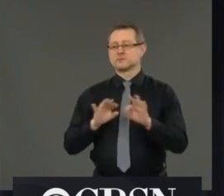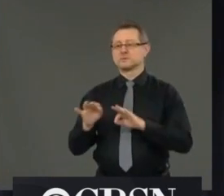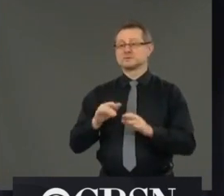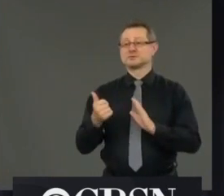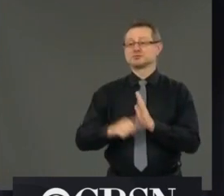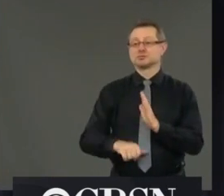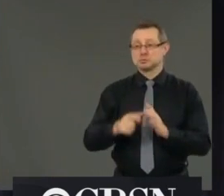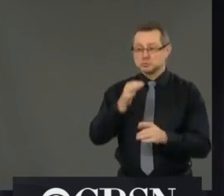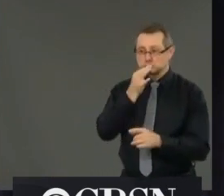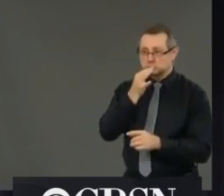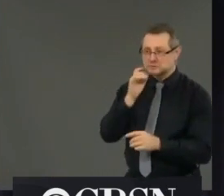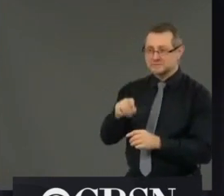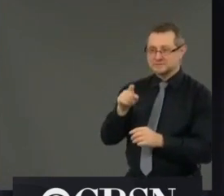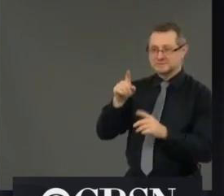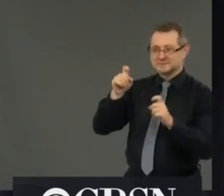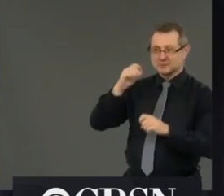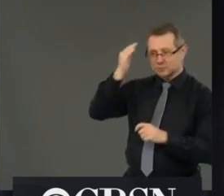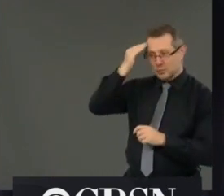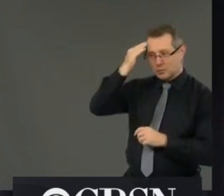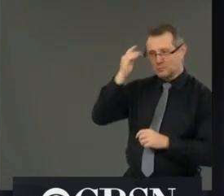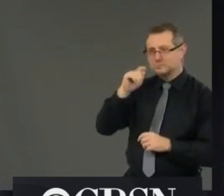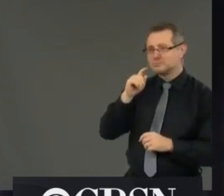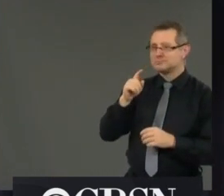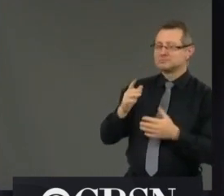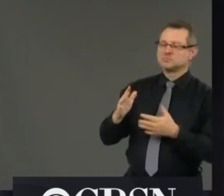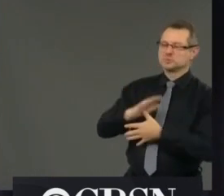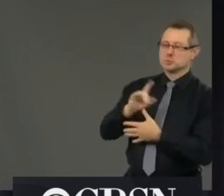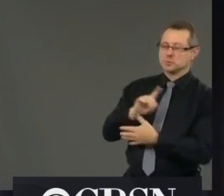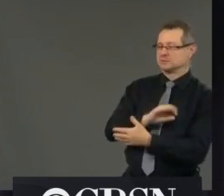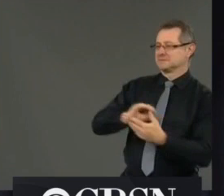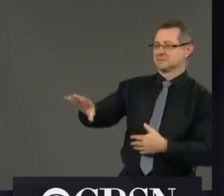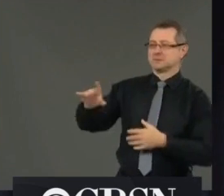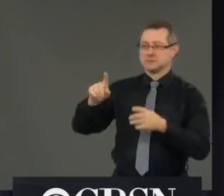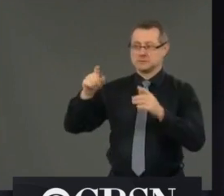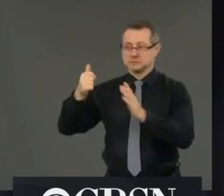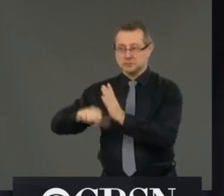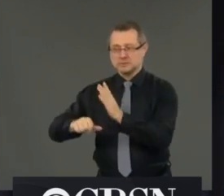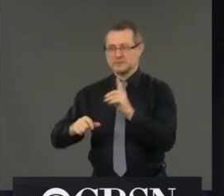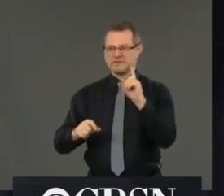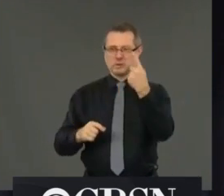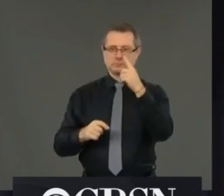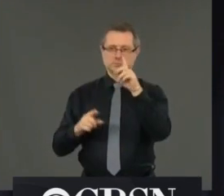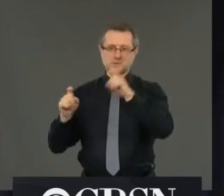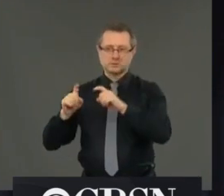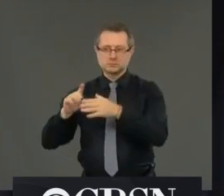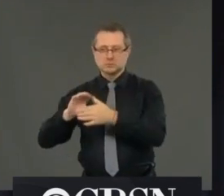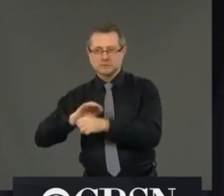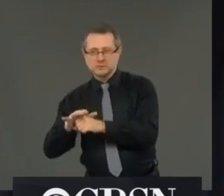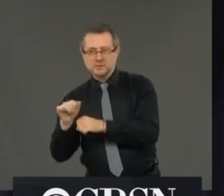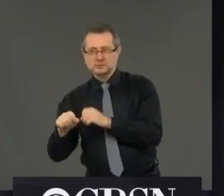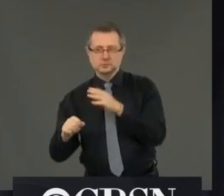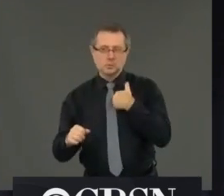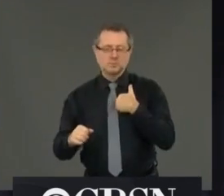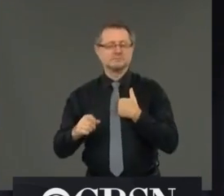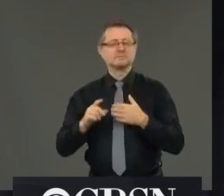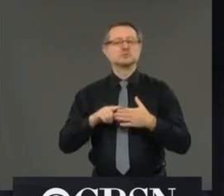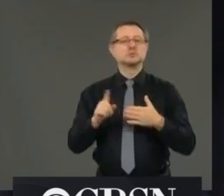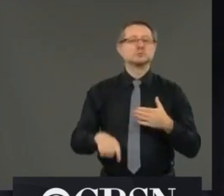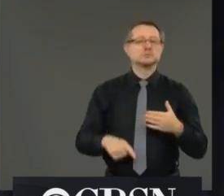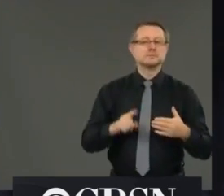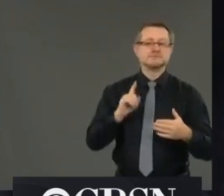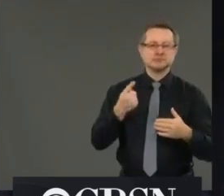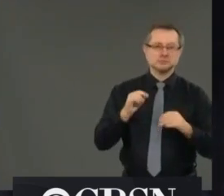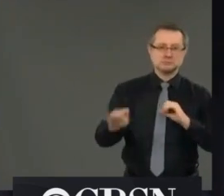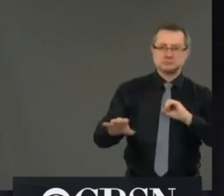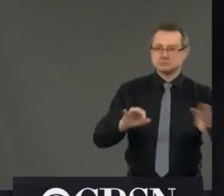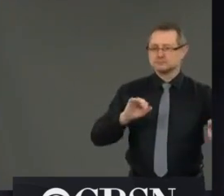again, the ideal form of testing is this rapid result, point-of-care testing. You get the result very quickly. Until we have that